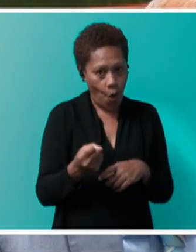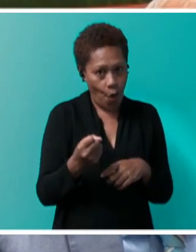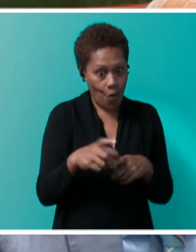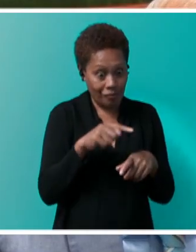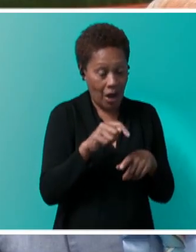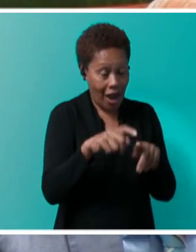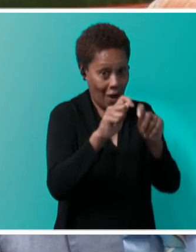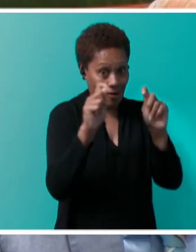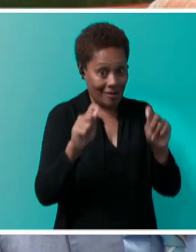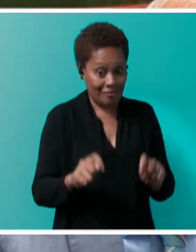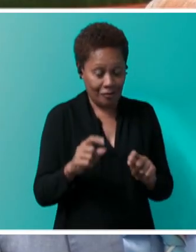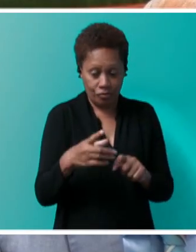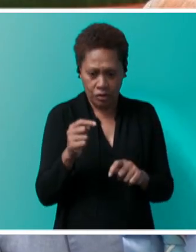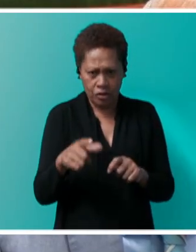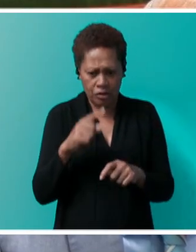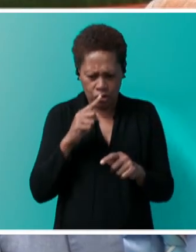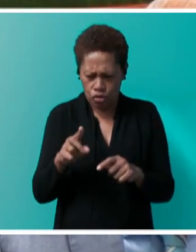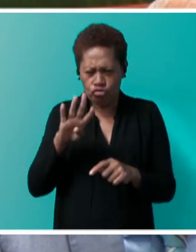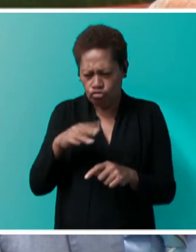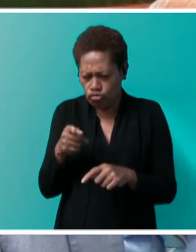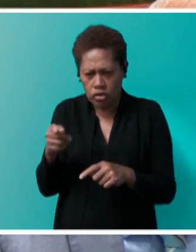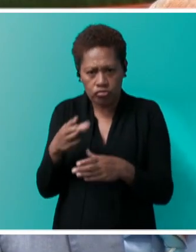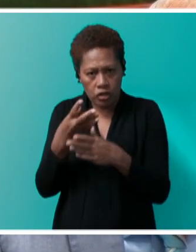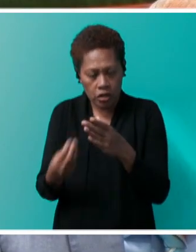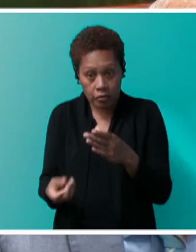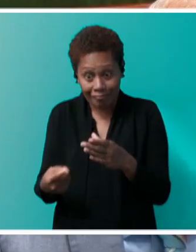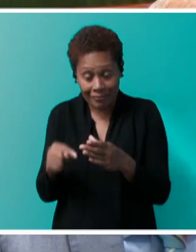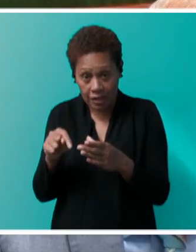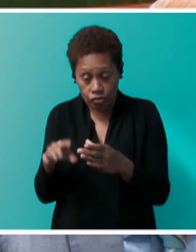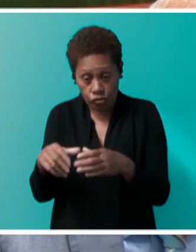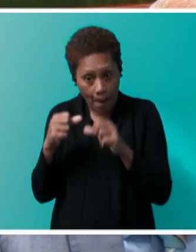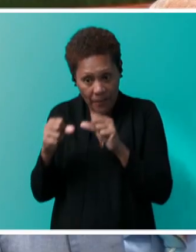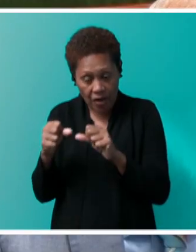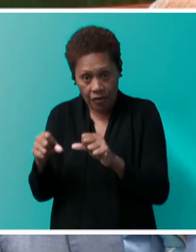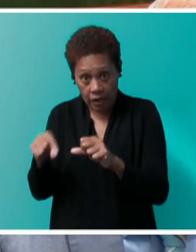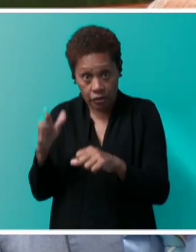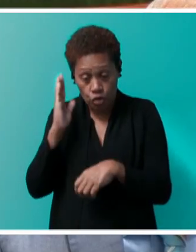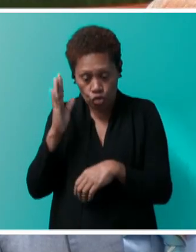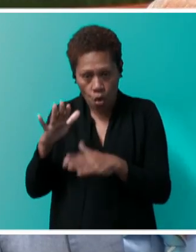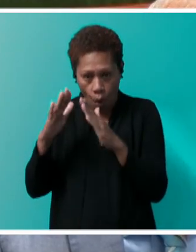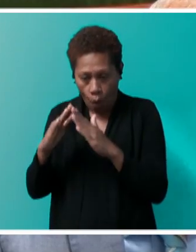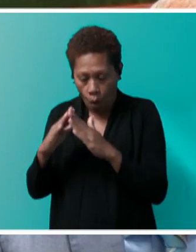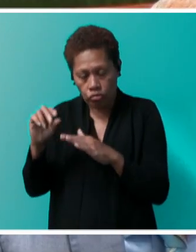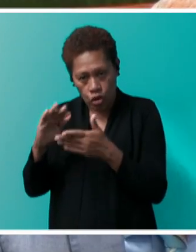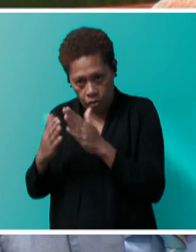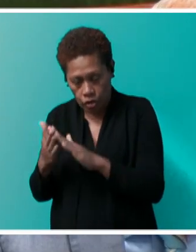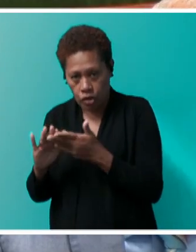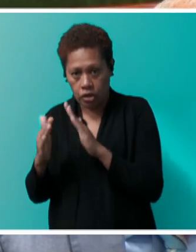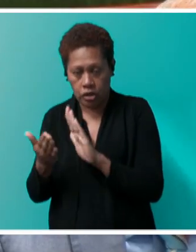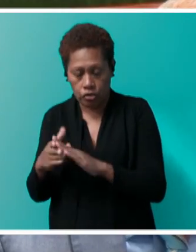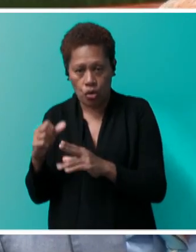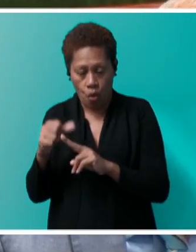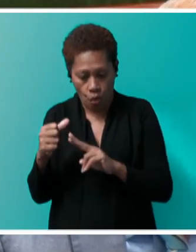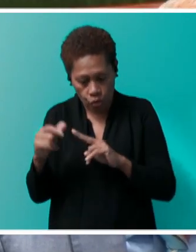to address gaps, improve service delivery, and give priority to prevention, especially in schools, in homes, communities, and